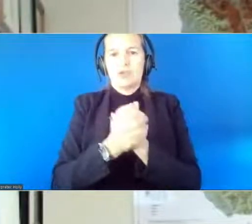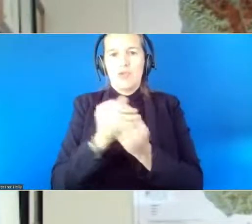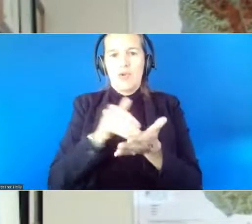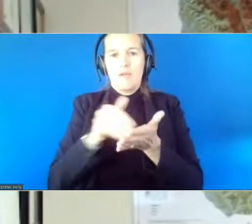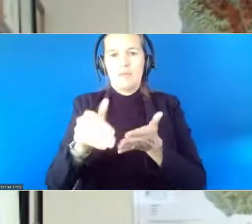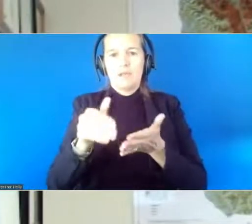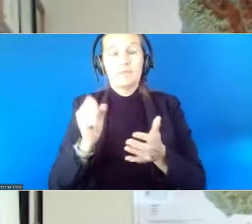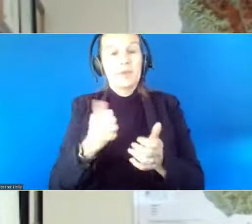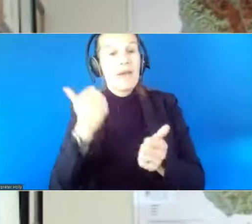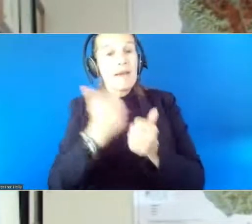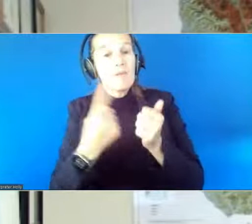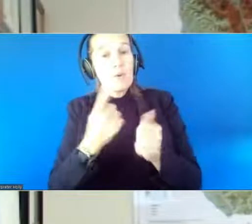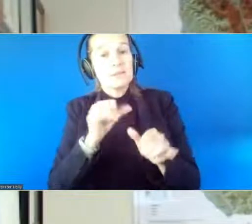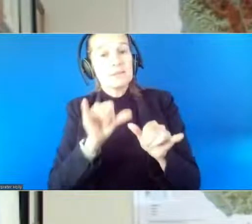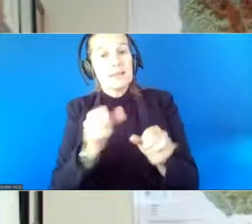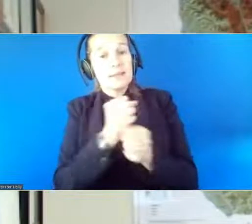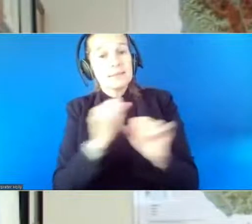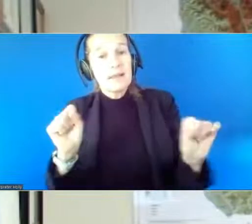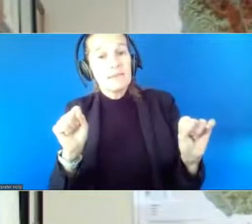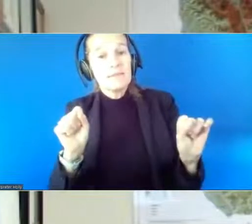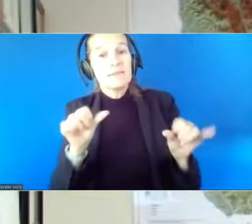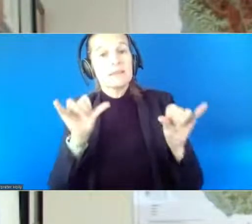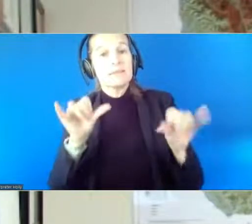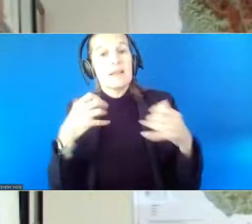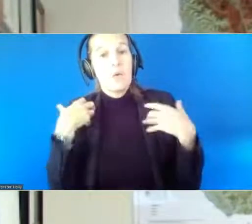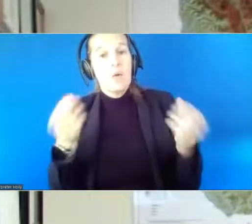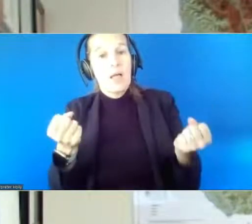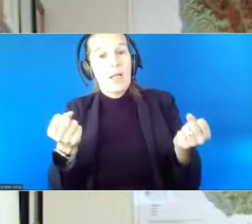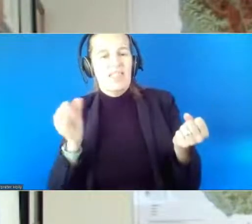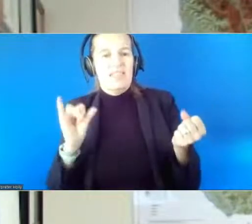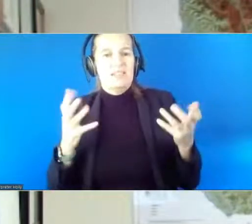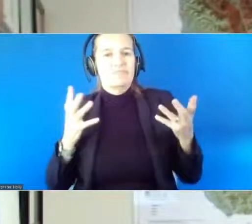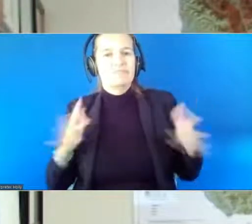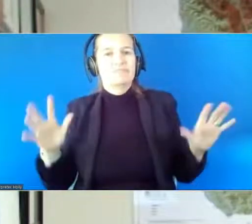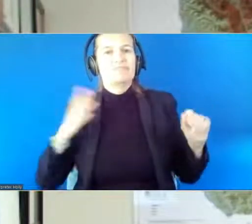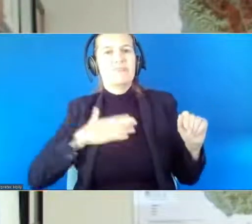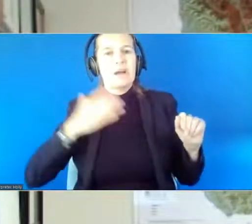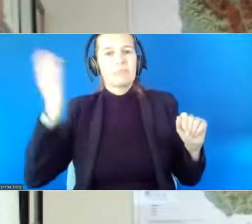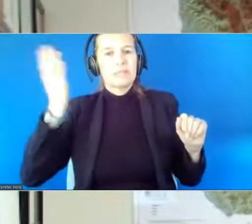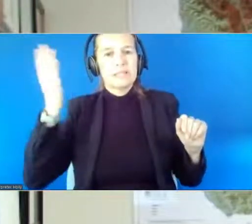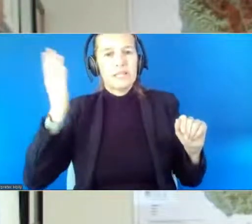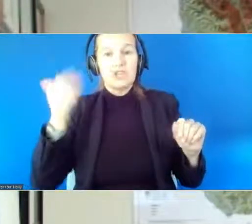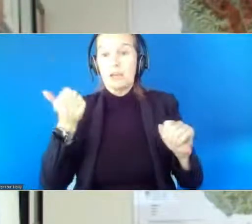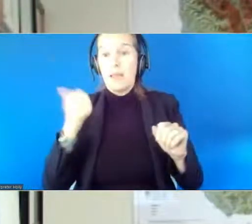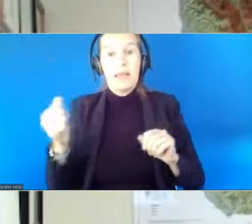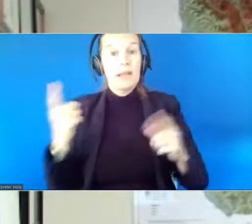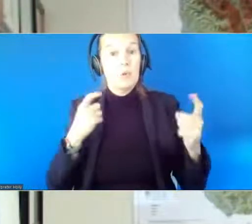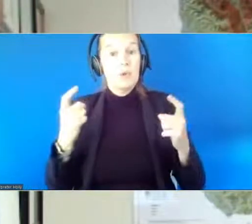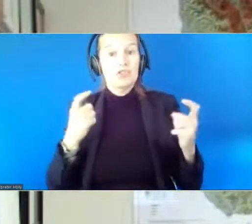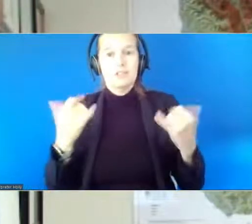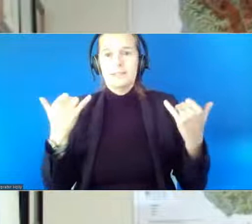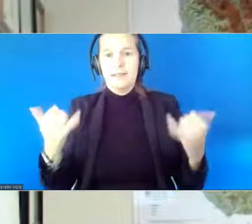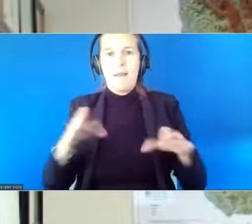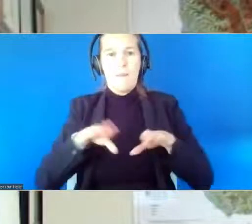stay safe and stay well. And that concludes my presentation. If there's any questions, we will be happy to try and